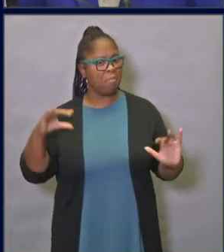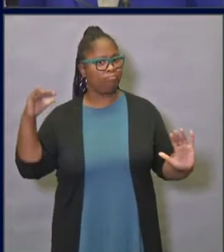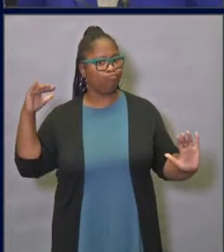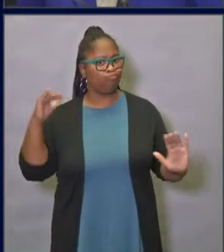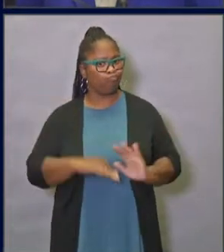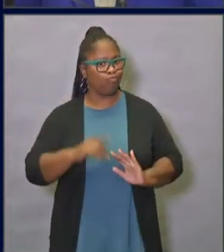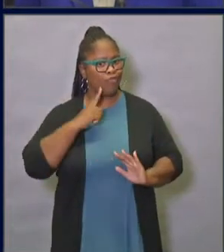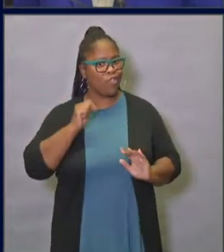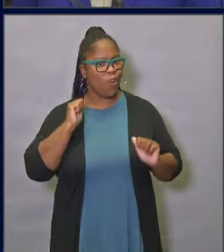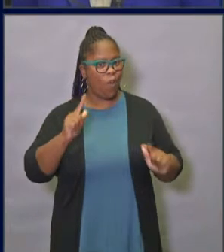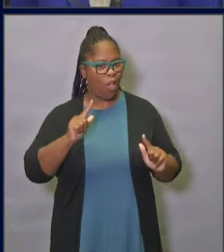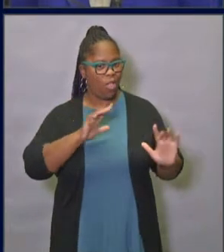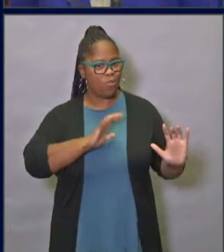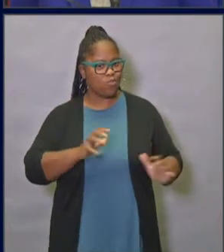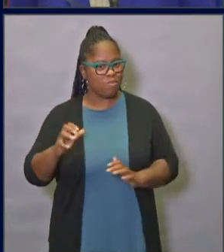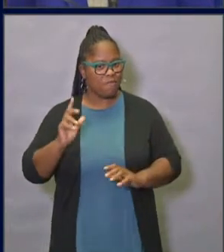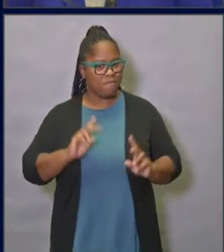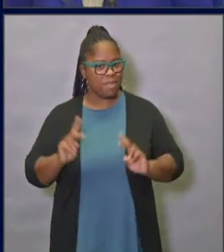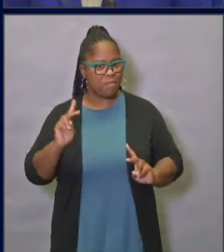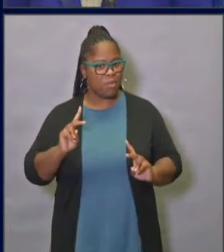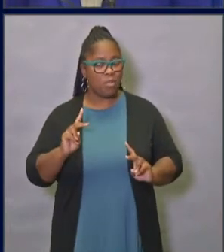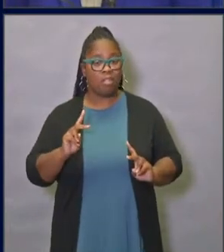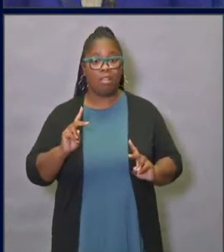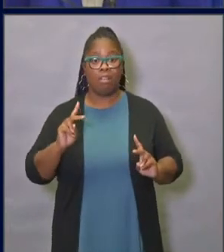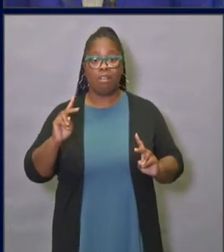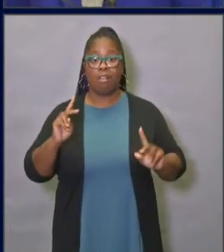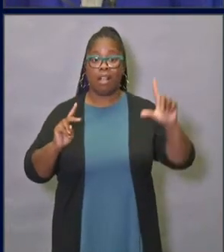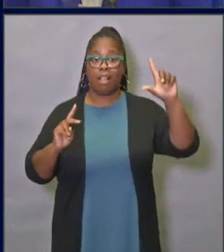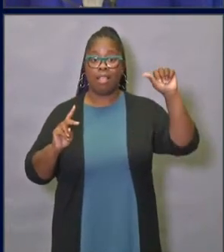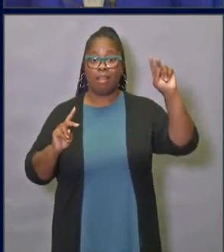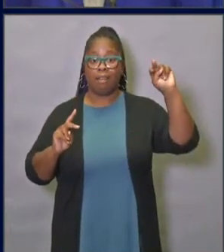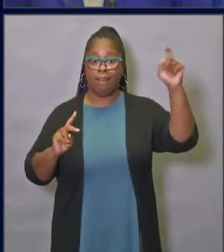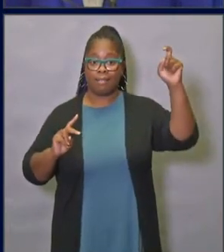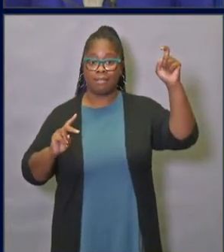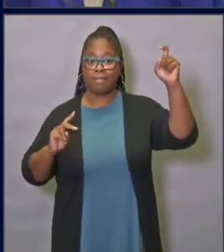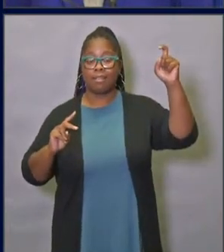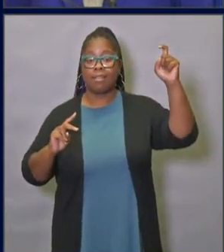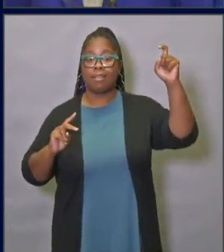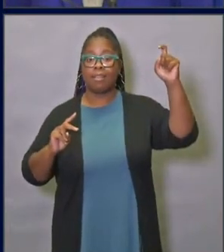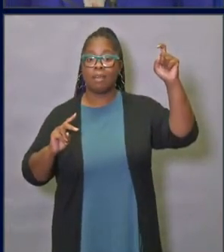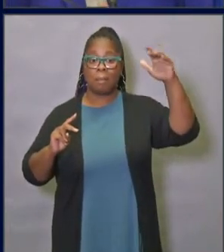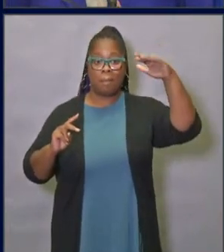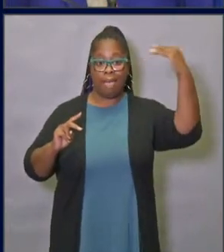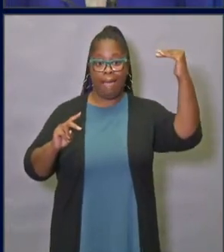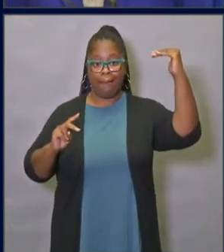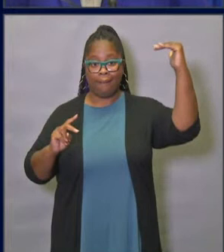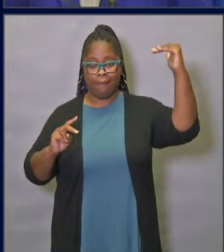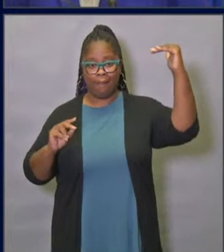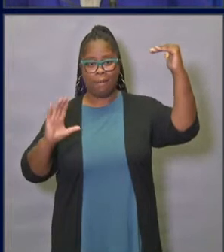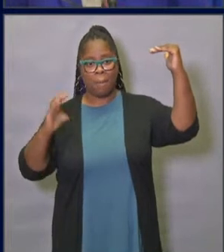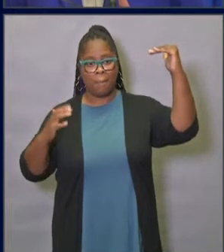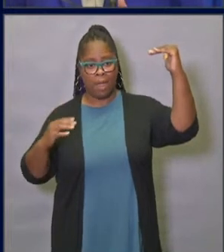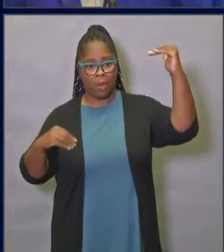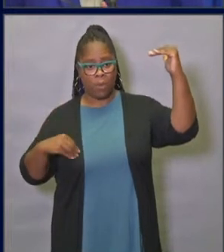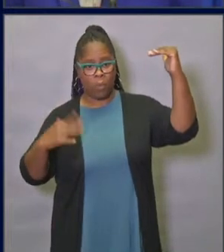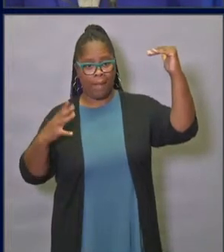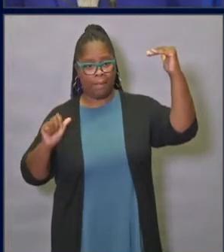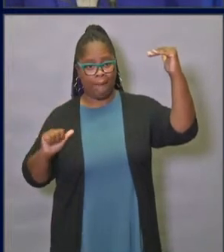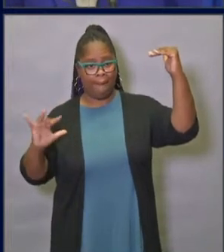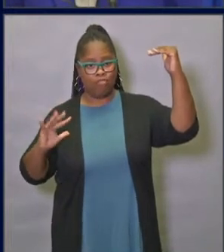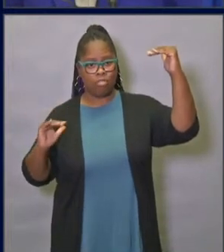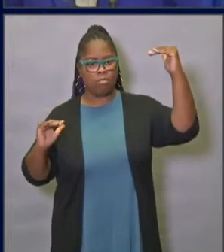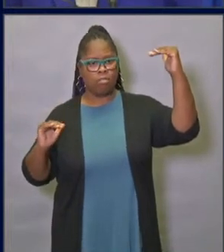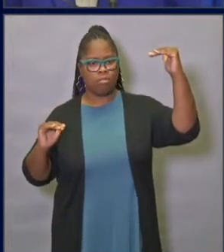all groups, and also a closing of the gap between Latinx and the Black rate when compared to the rates for the other